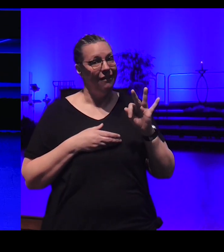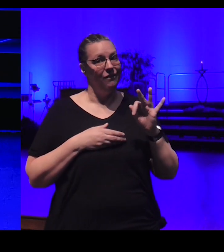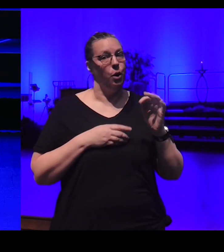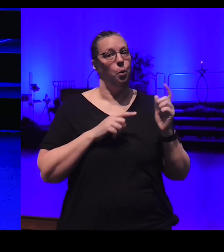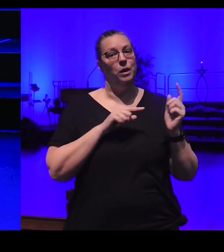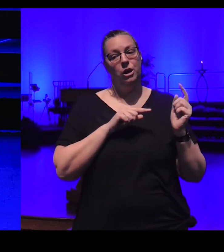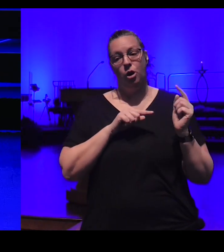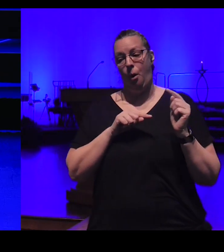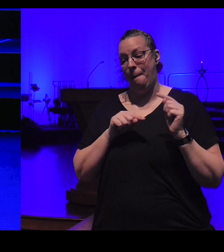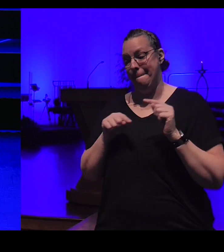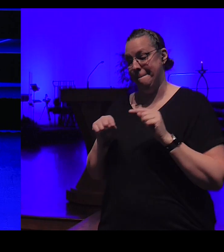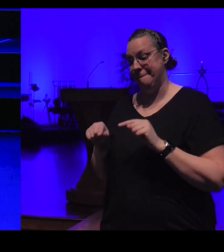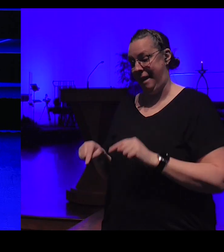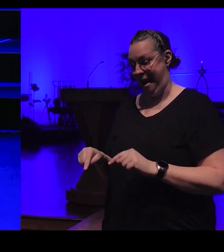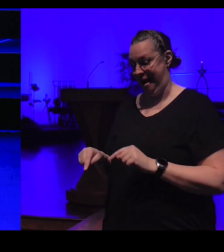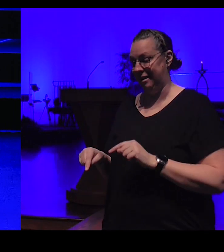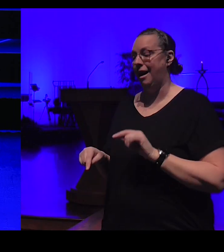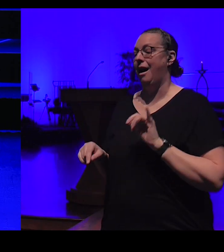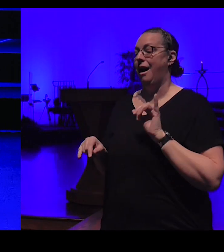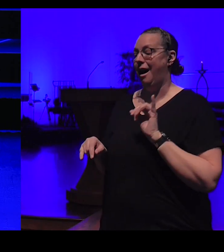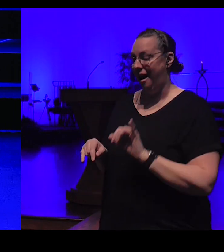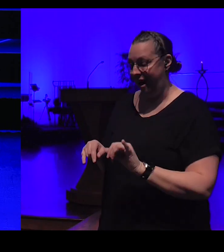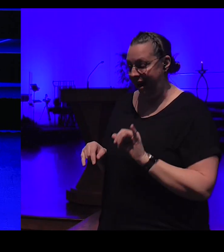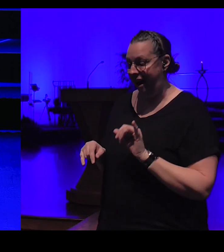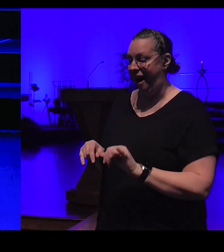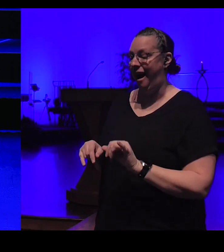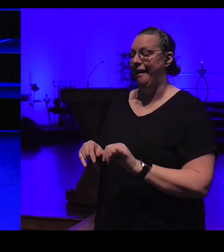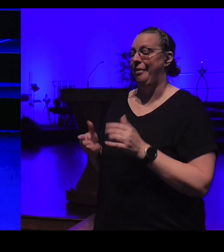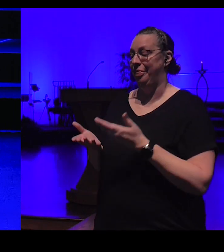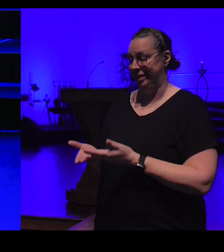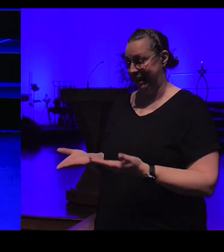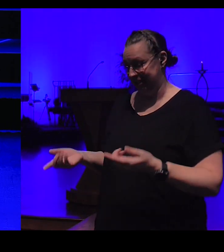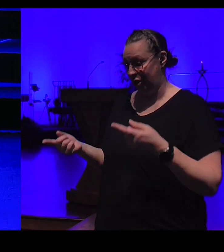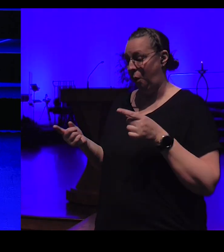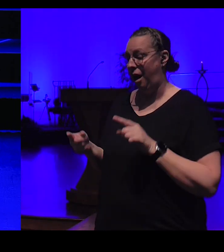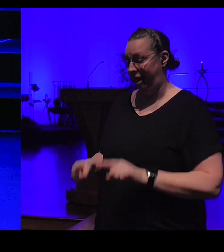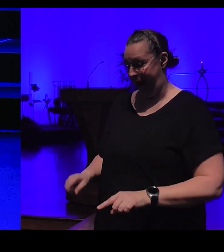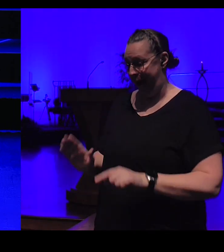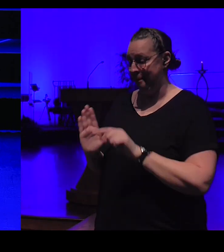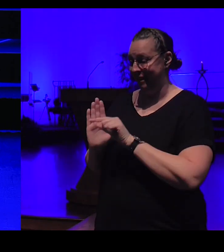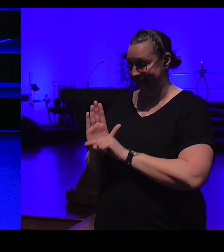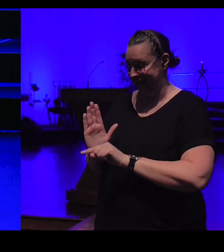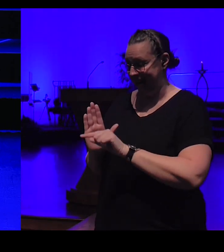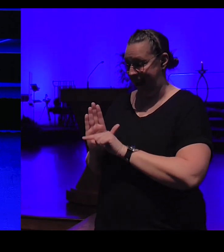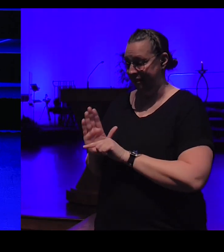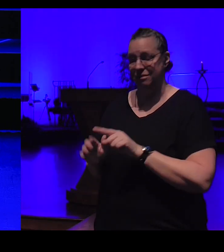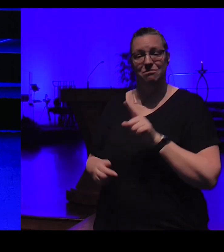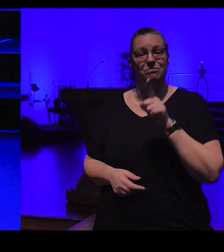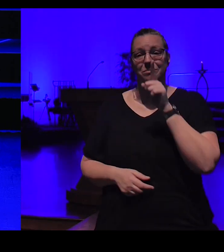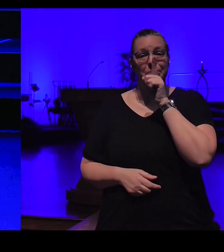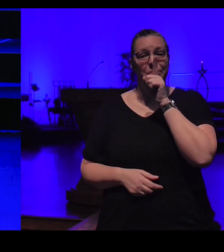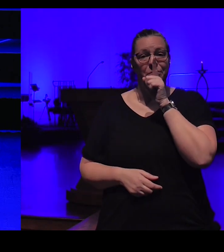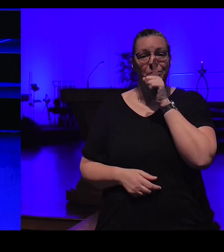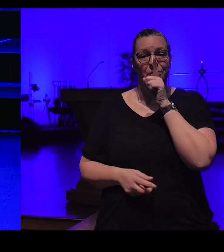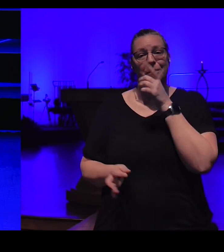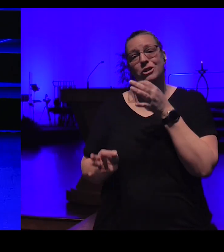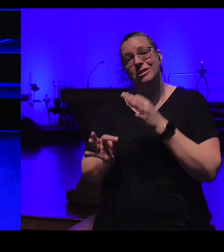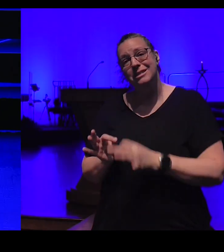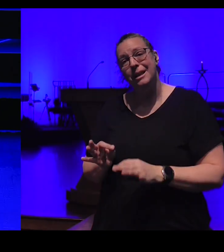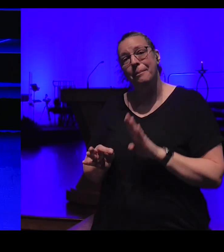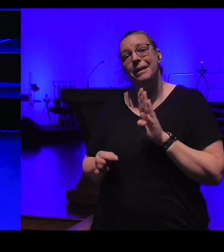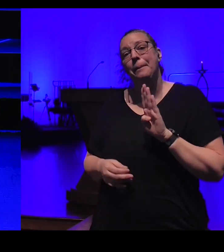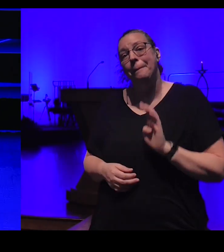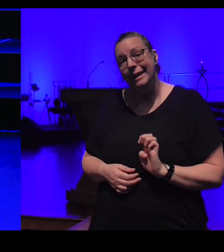those hurt places, maybe even saying nothing, but just being there, that sitting